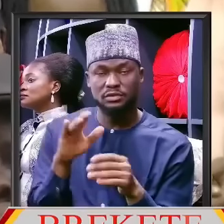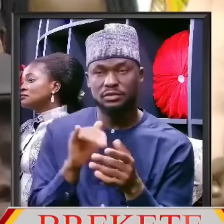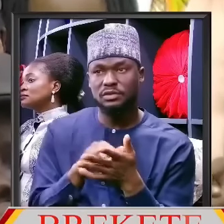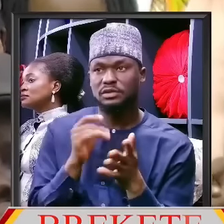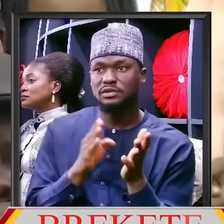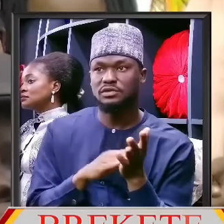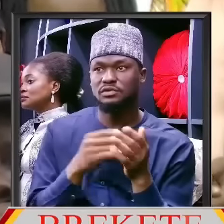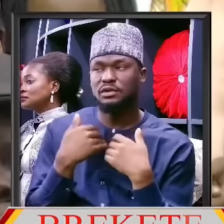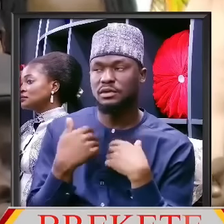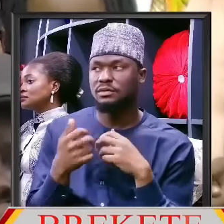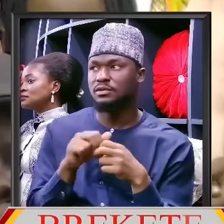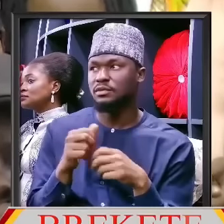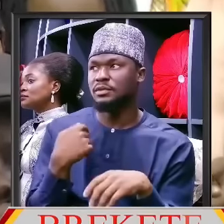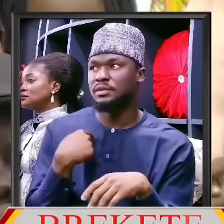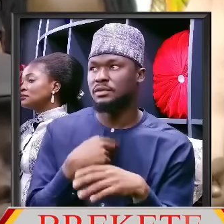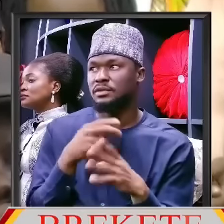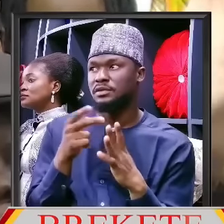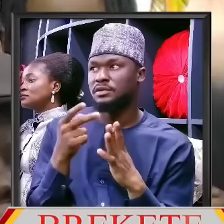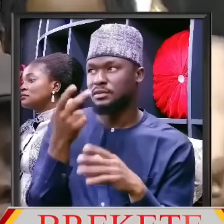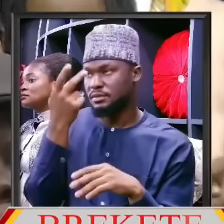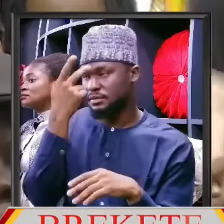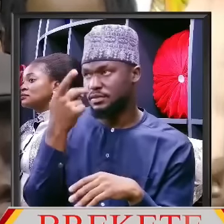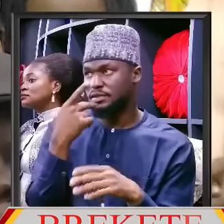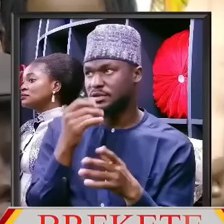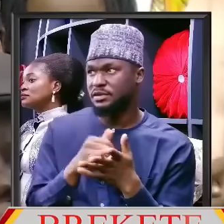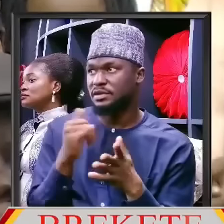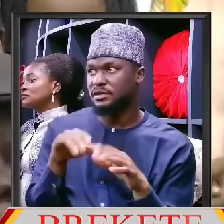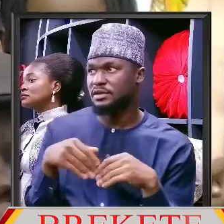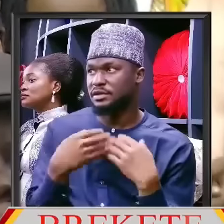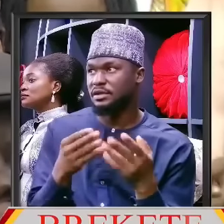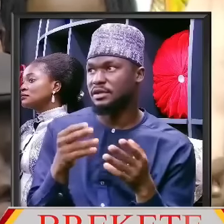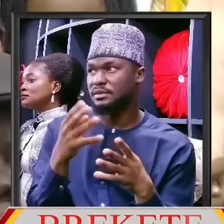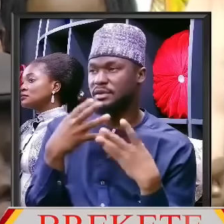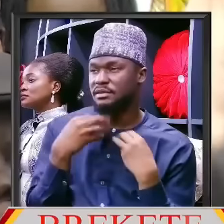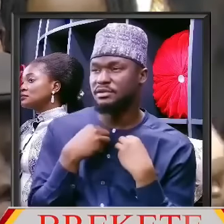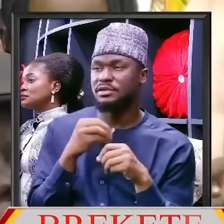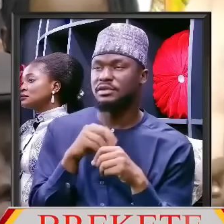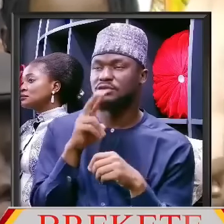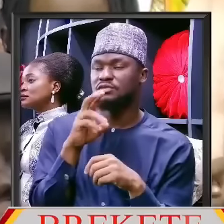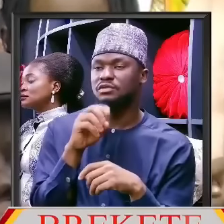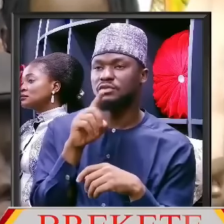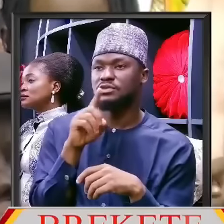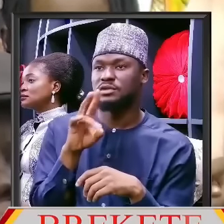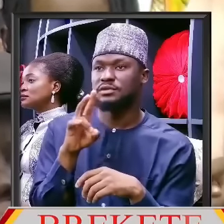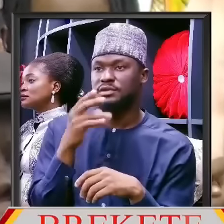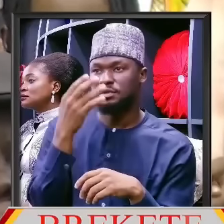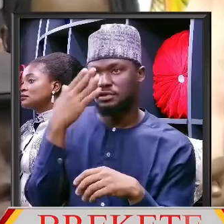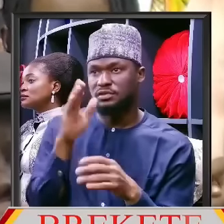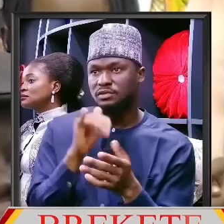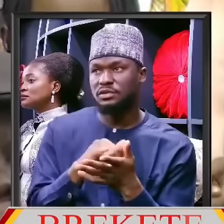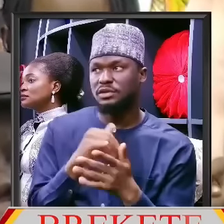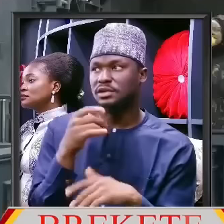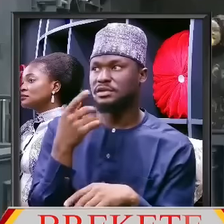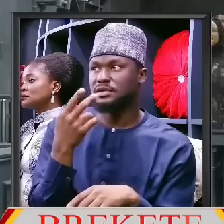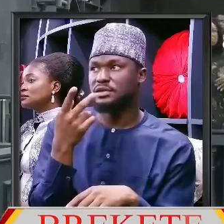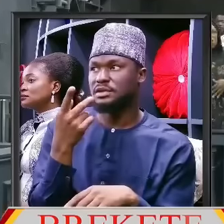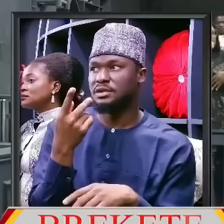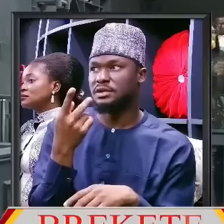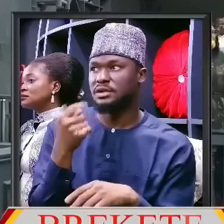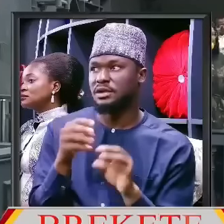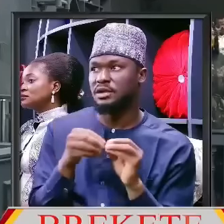before. We with parents, we didn't give admission for 2017. We not know say their quota now